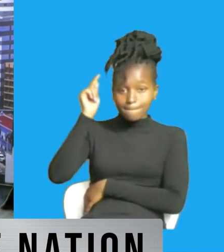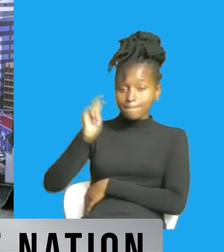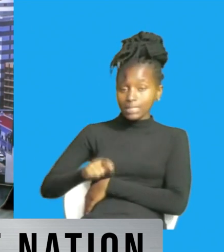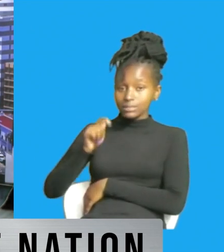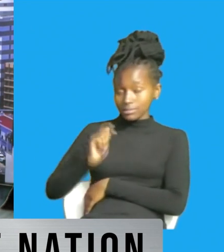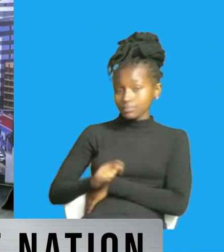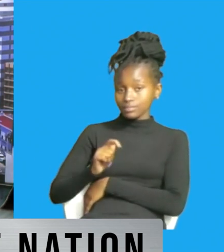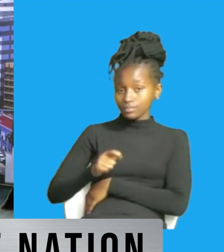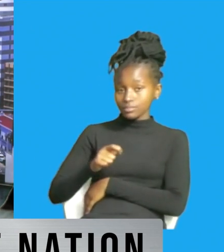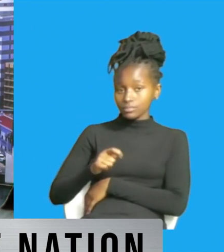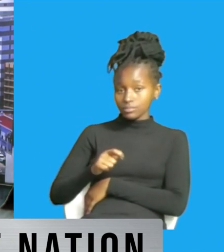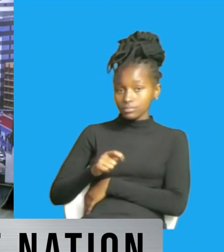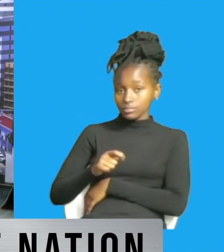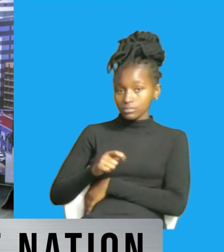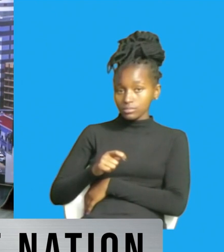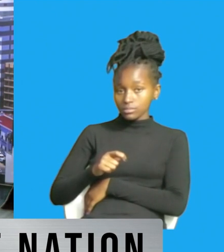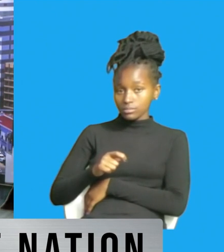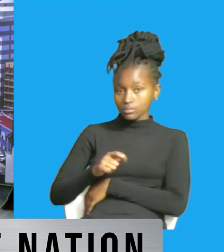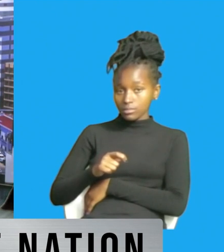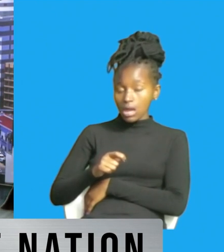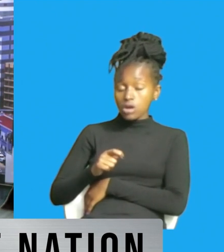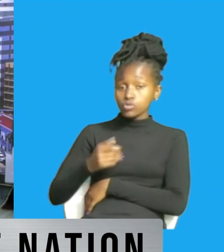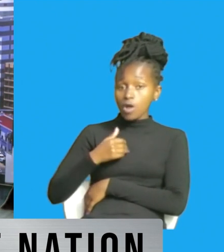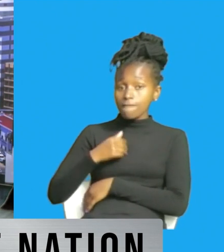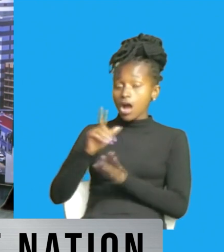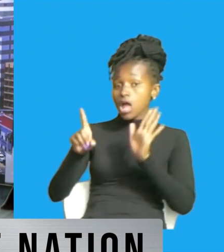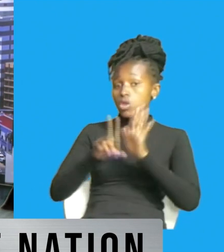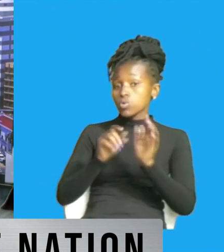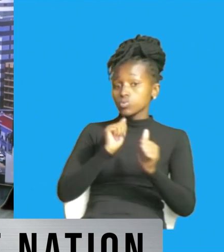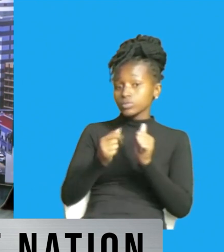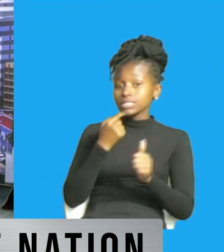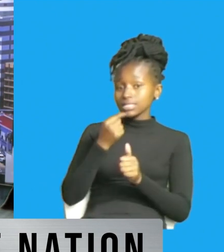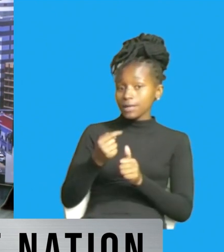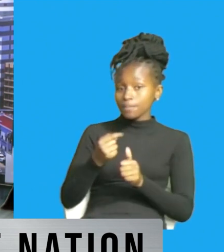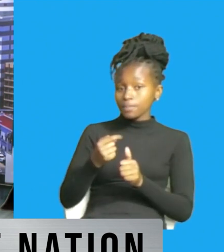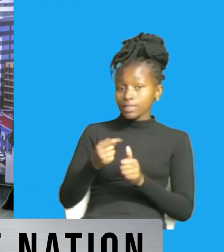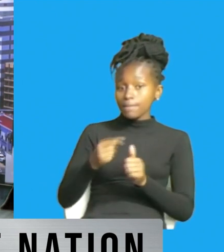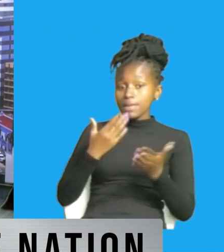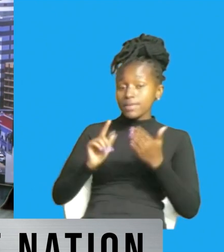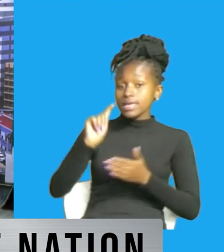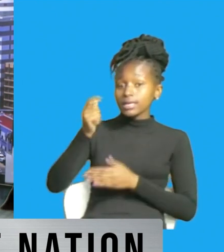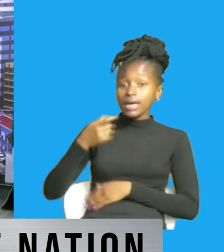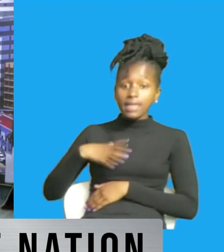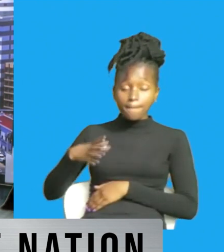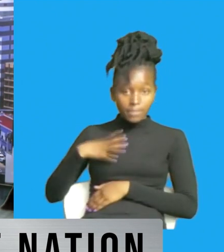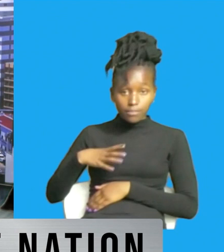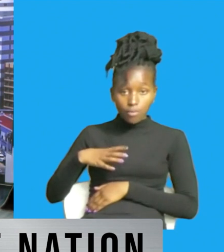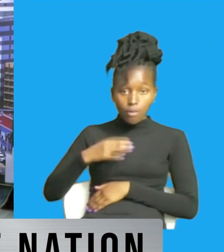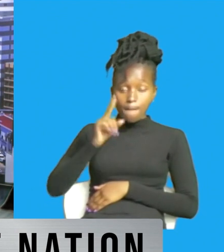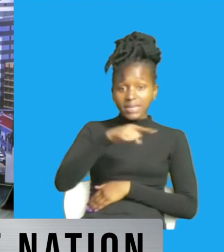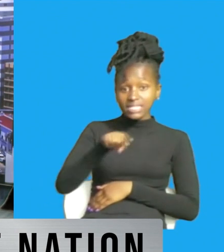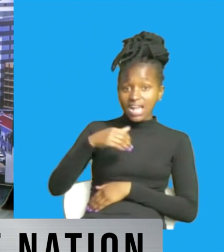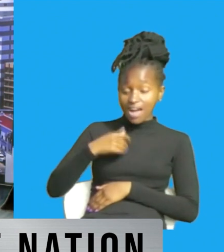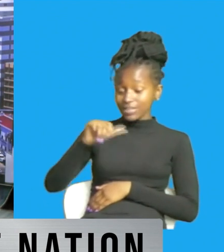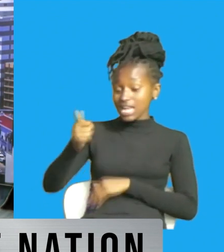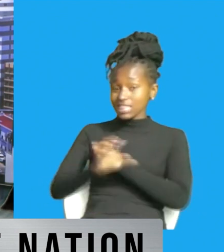Mkenya akifanya makosa mahali popote akuja astakiwe Kenya hii. Hiyo ni moja, mimi naomba tunaweza weka hiyo policy hapo ndani.